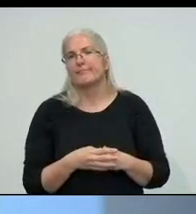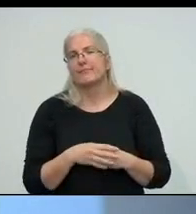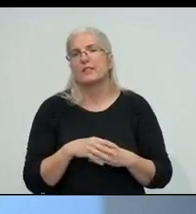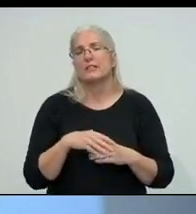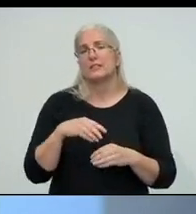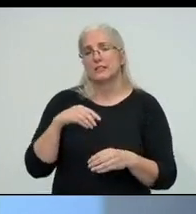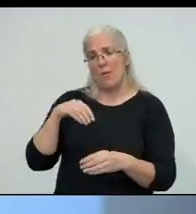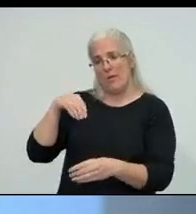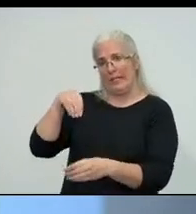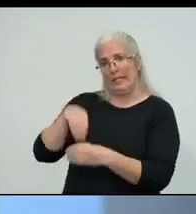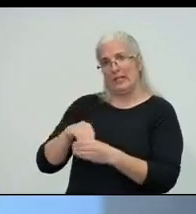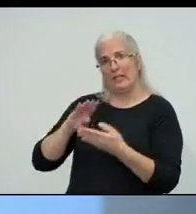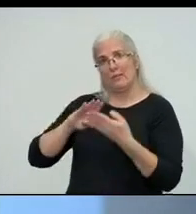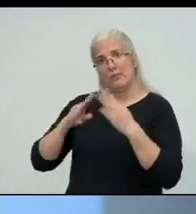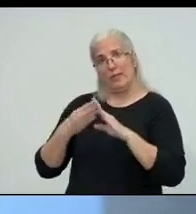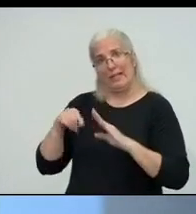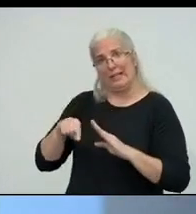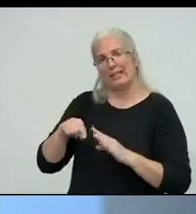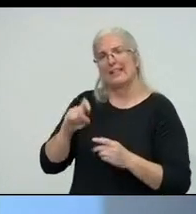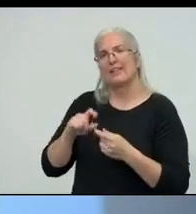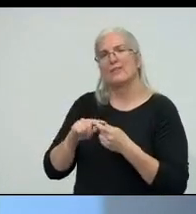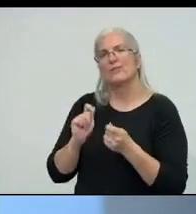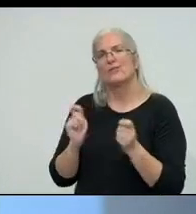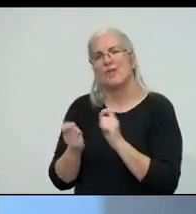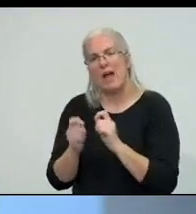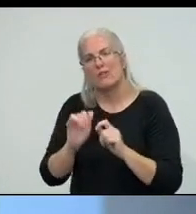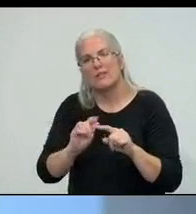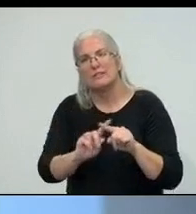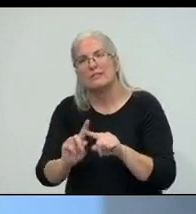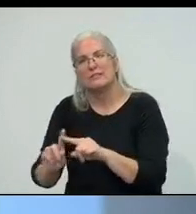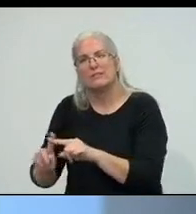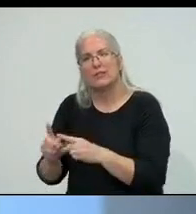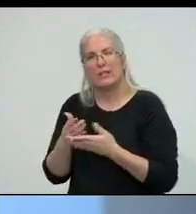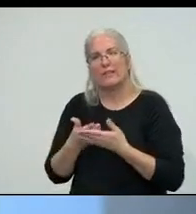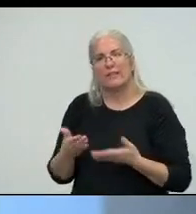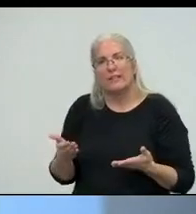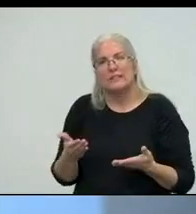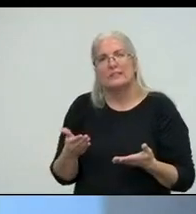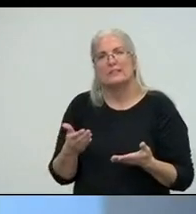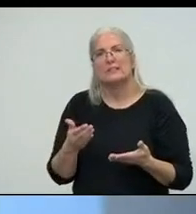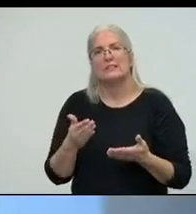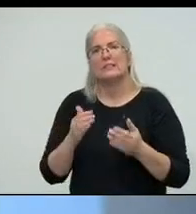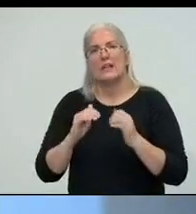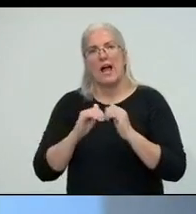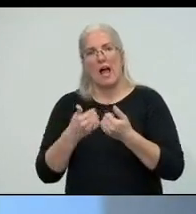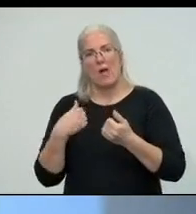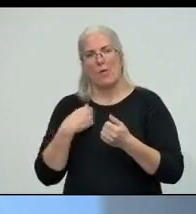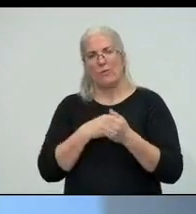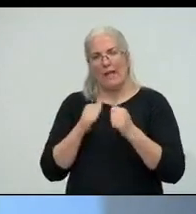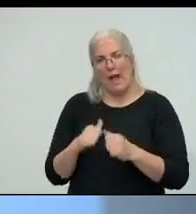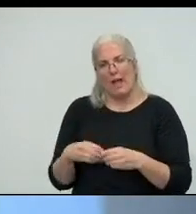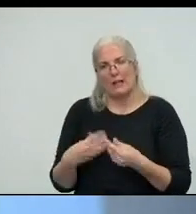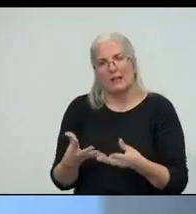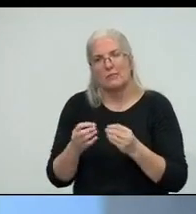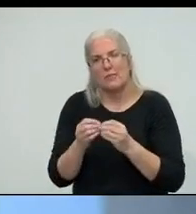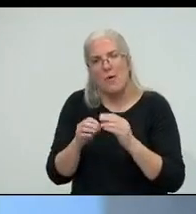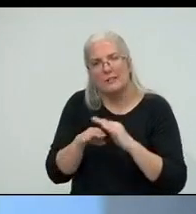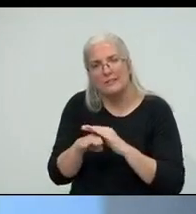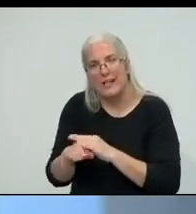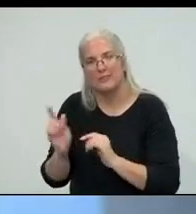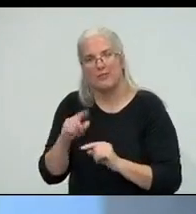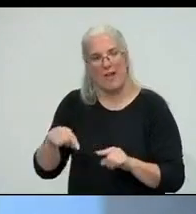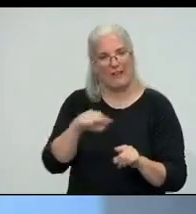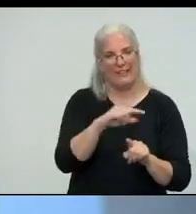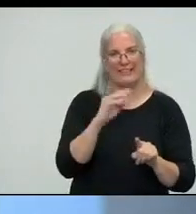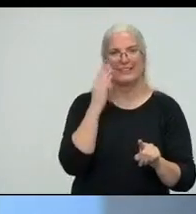changing those conditions in the neighborhoods where they are experiencing some of those outcomes. And we do that in partnership